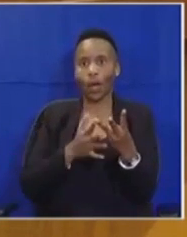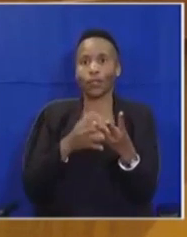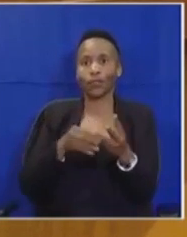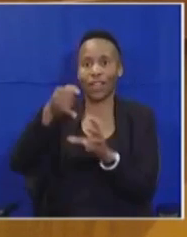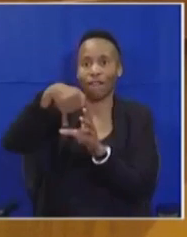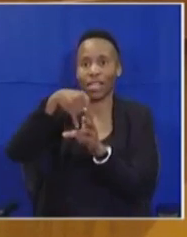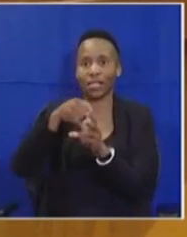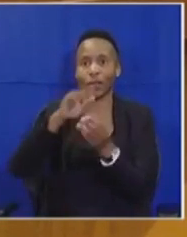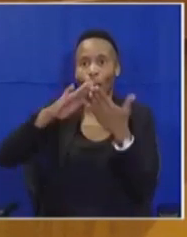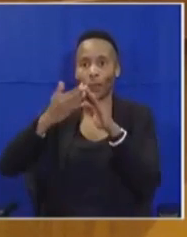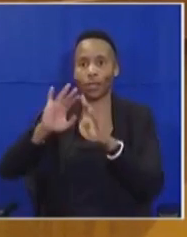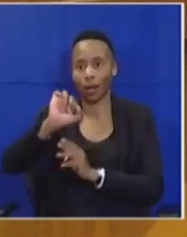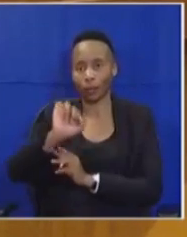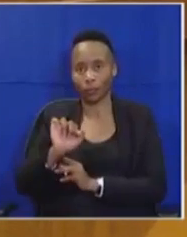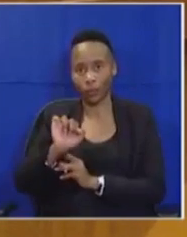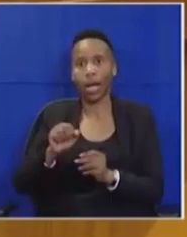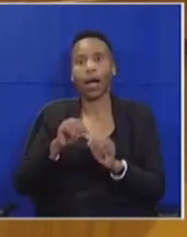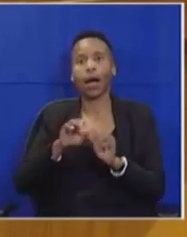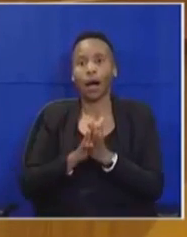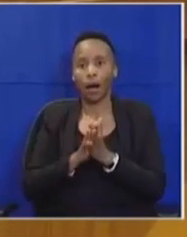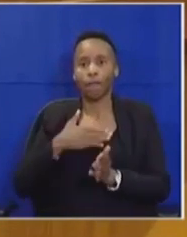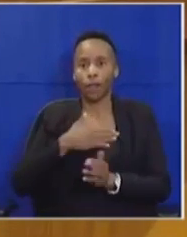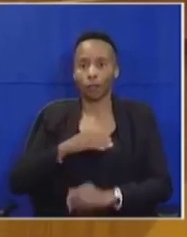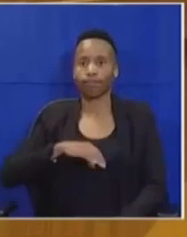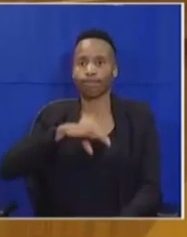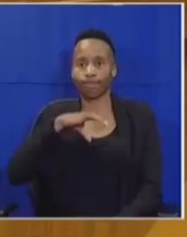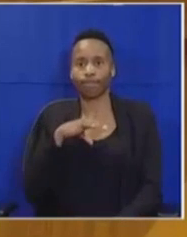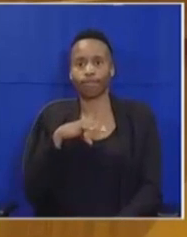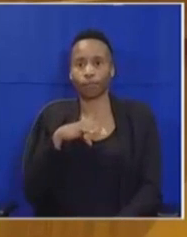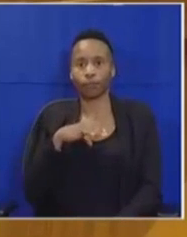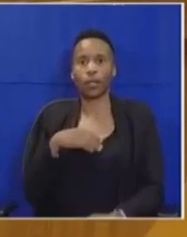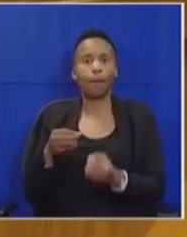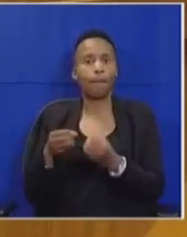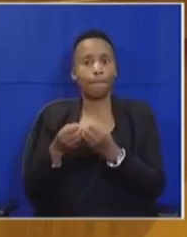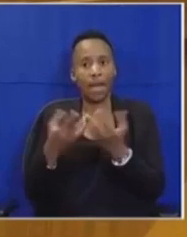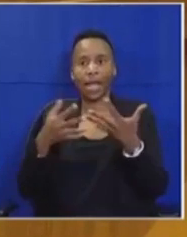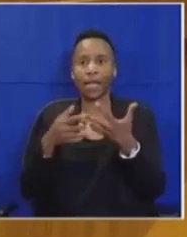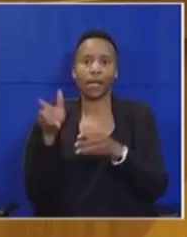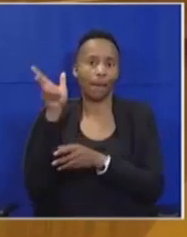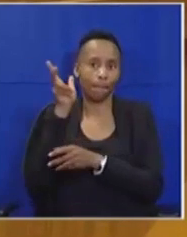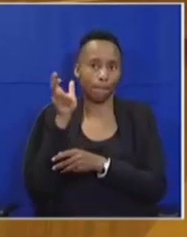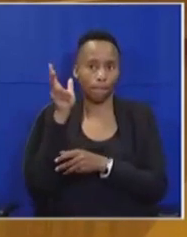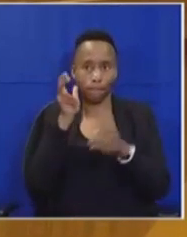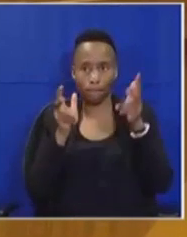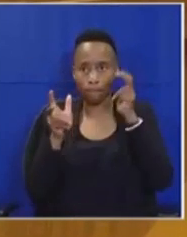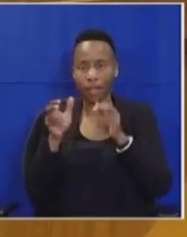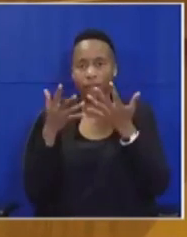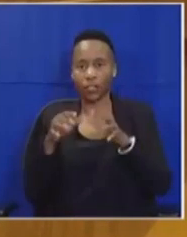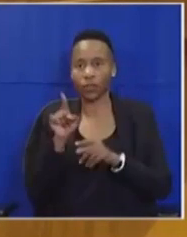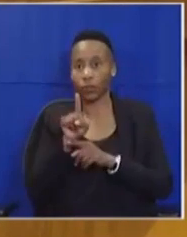community. Many people on hearing the proposal that was made